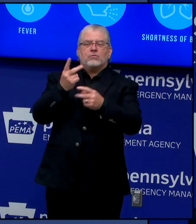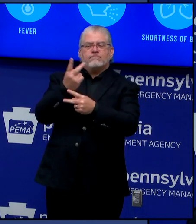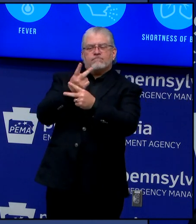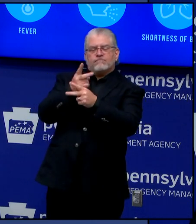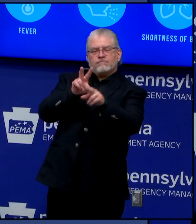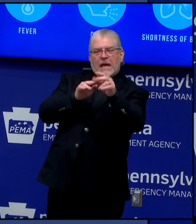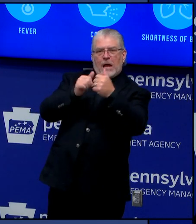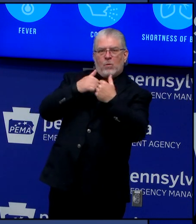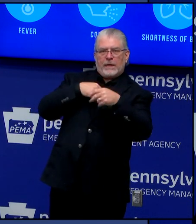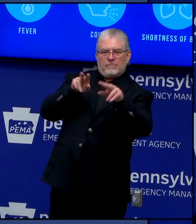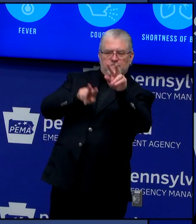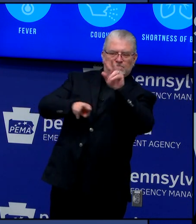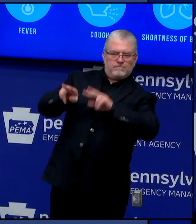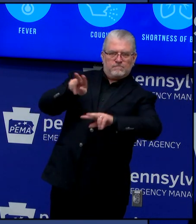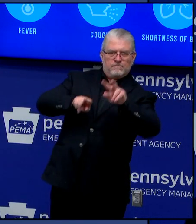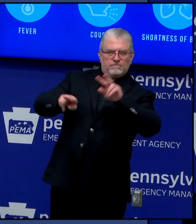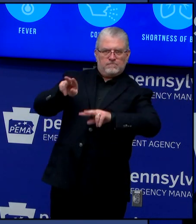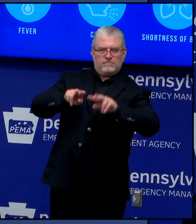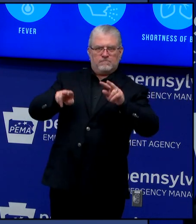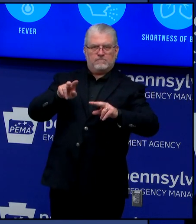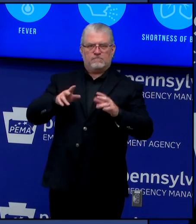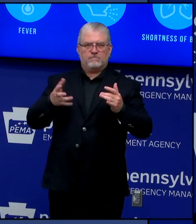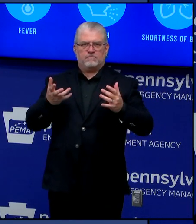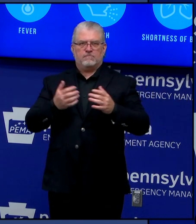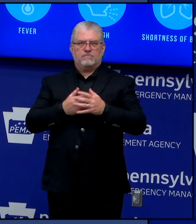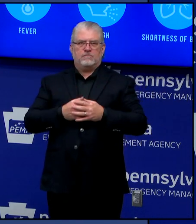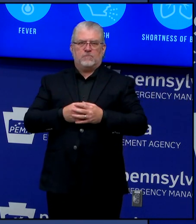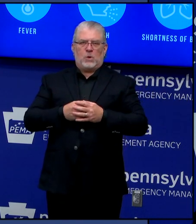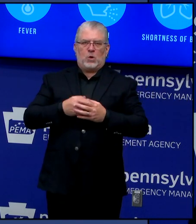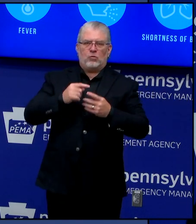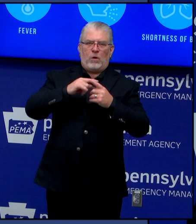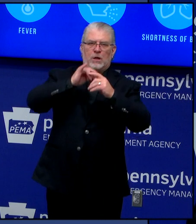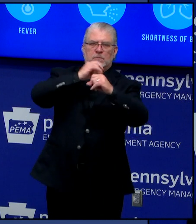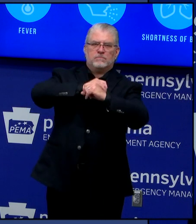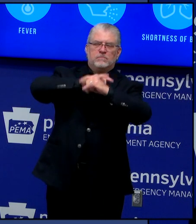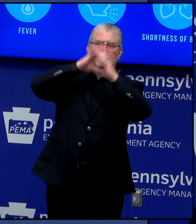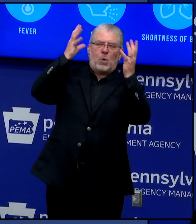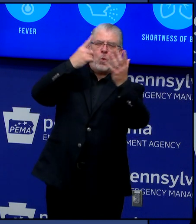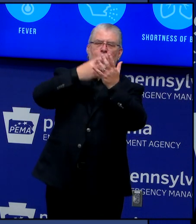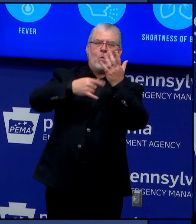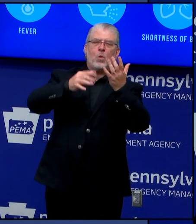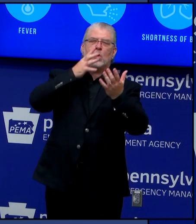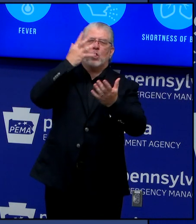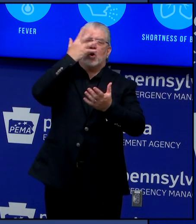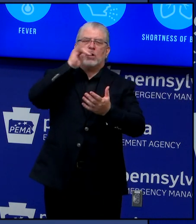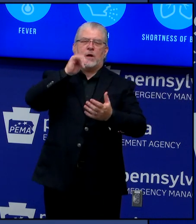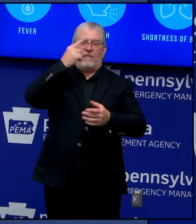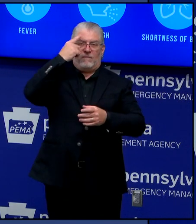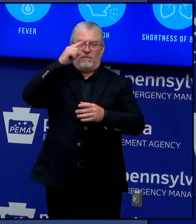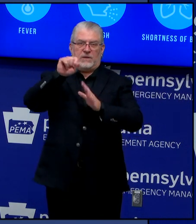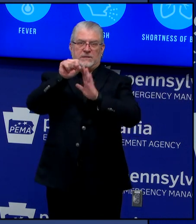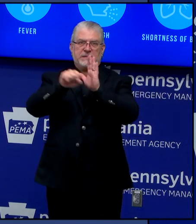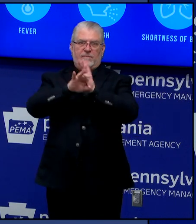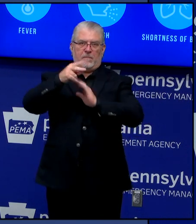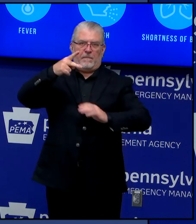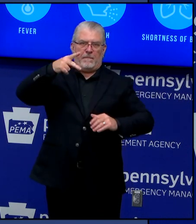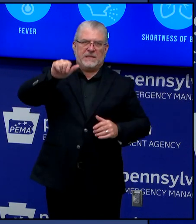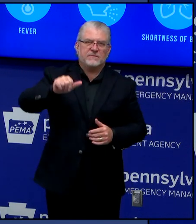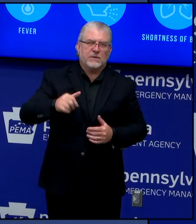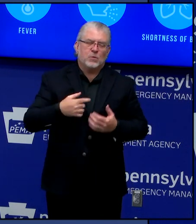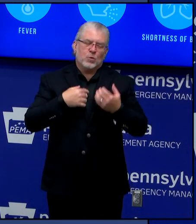total burden of COVID-19 among people in Pennsylvania. But we want to do that in a scientific way. From News